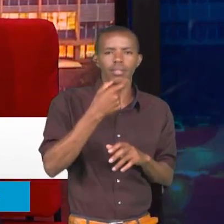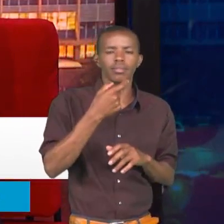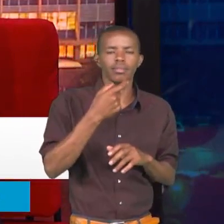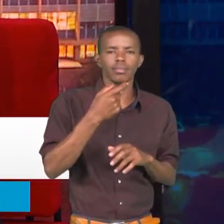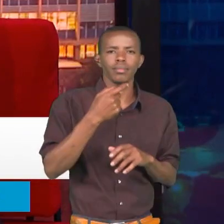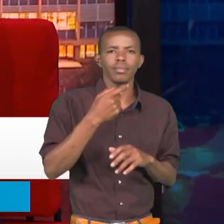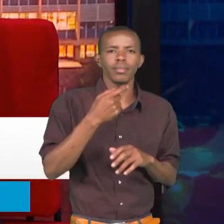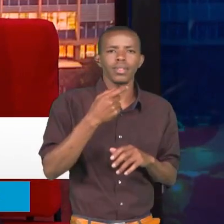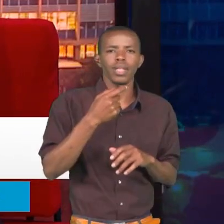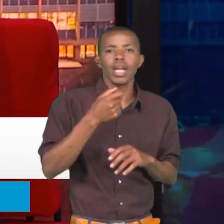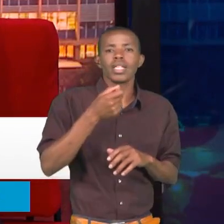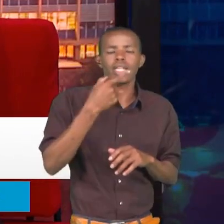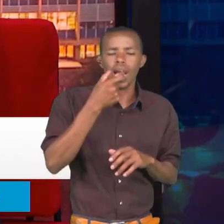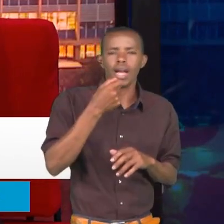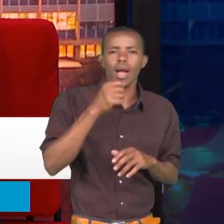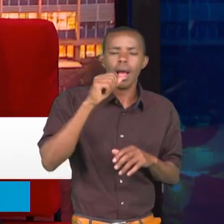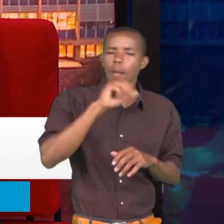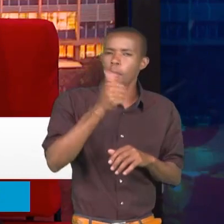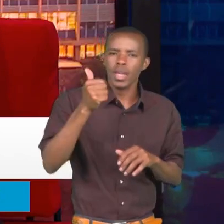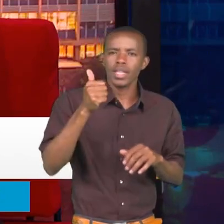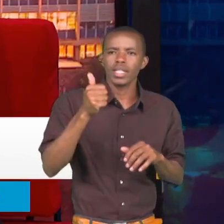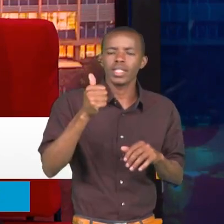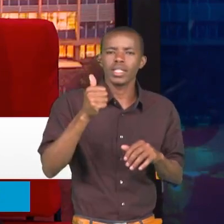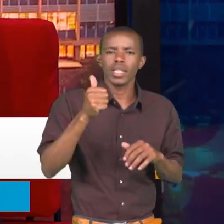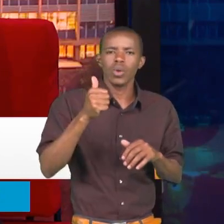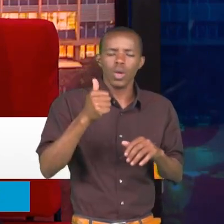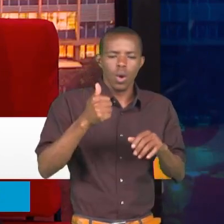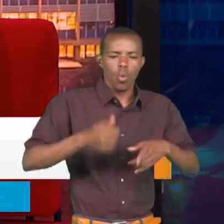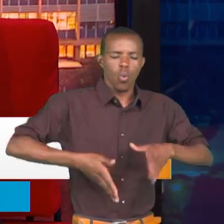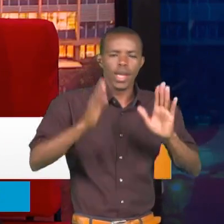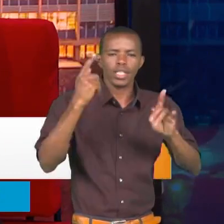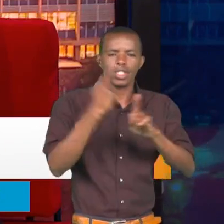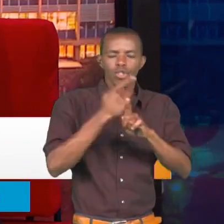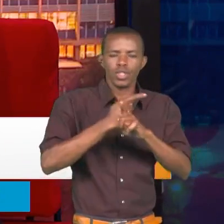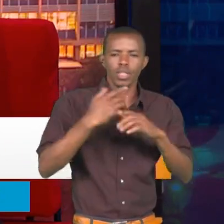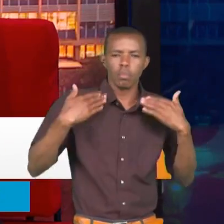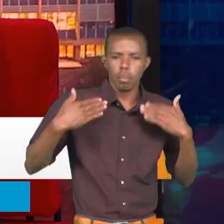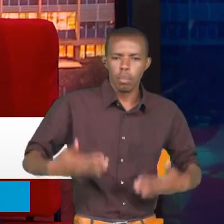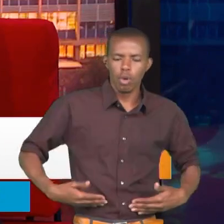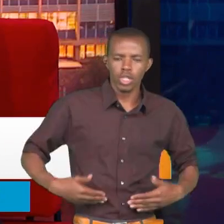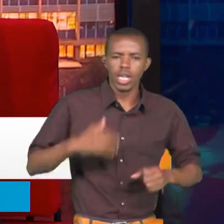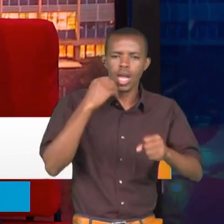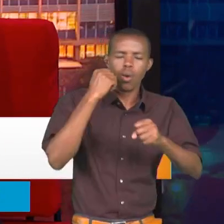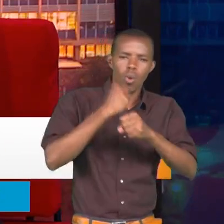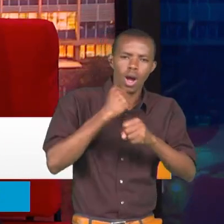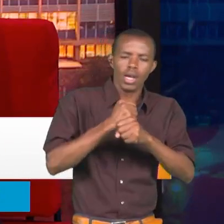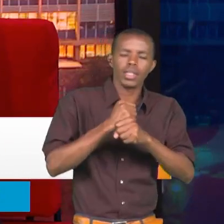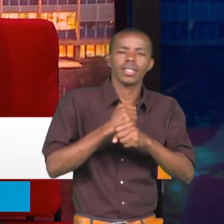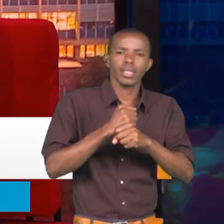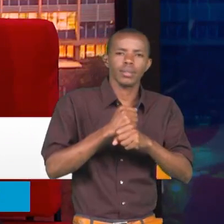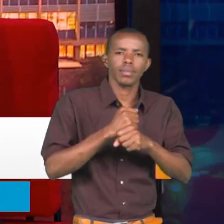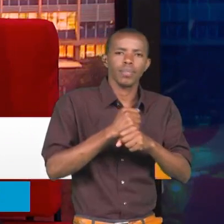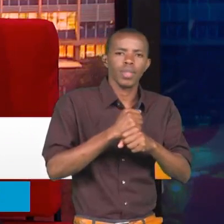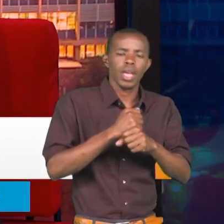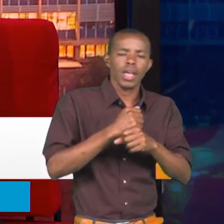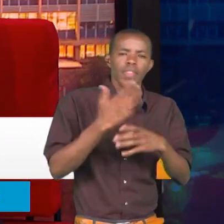think most drugs are molecules mm-hmm. and they interact in terms of different ways with the body. So also PrEP as a drug has